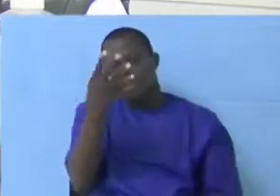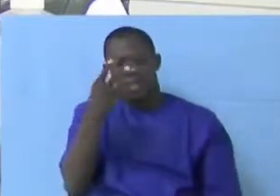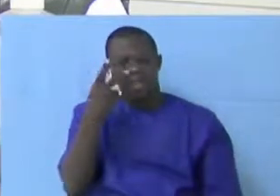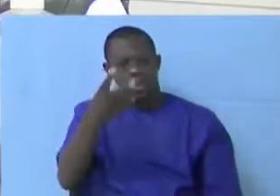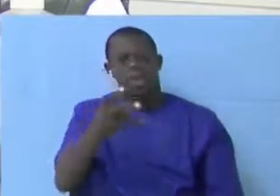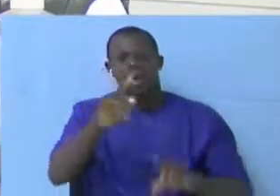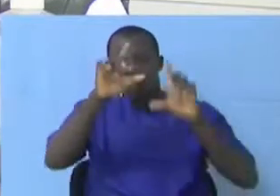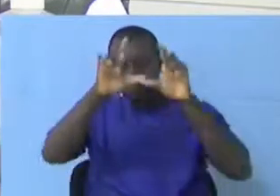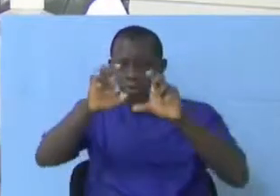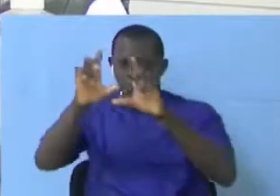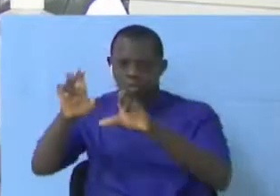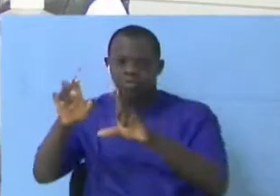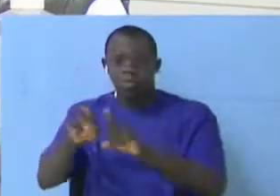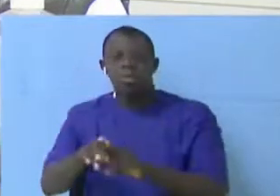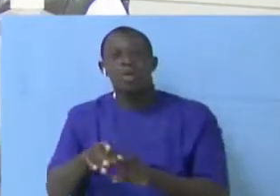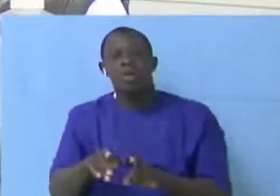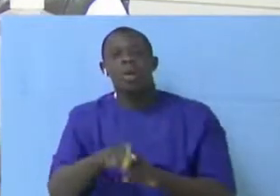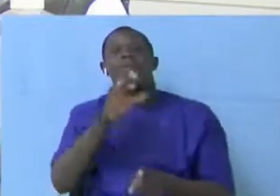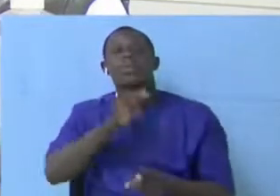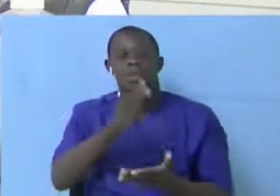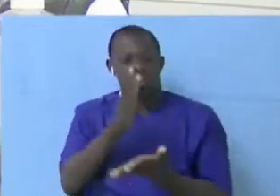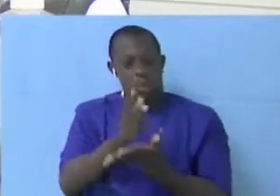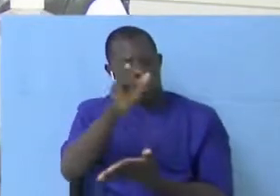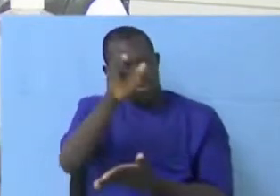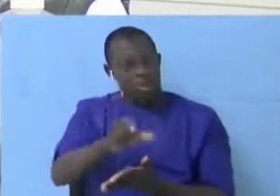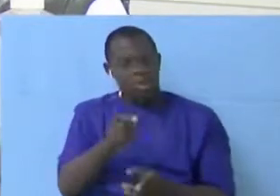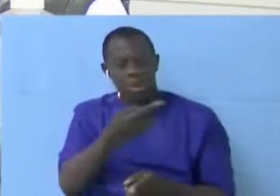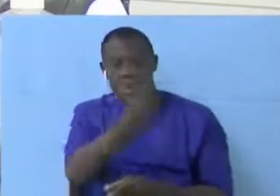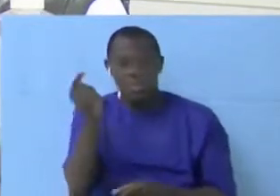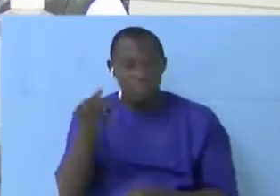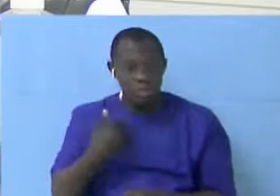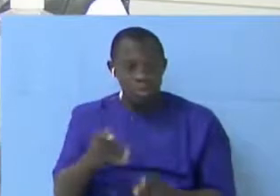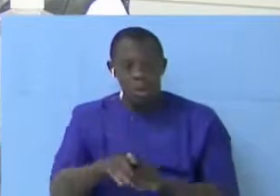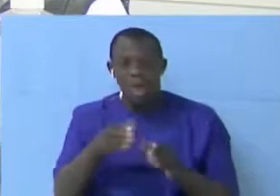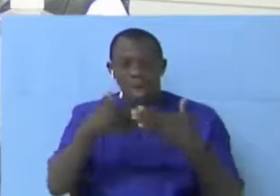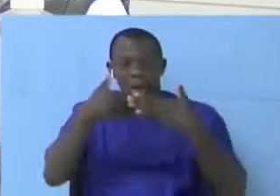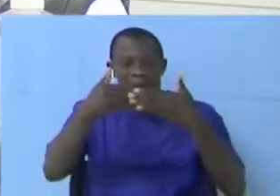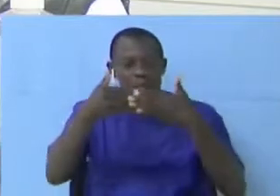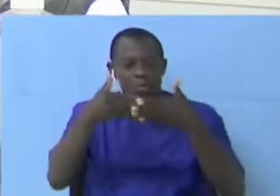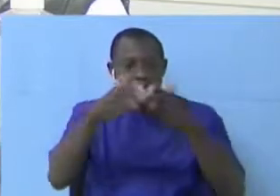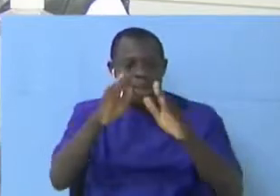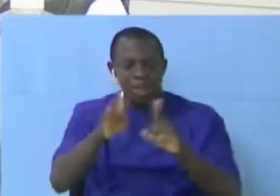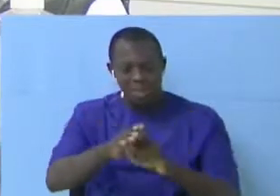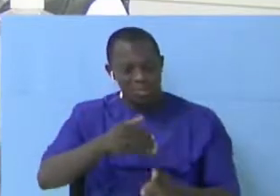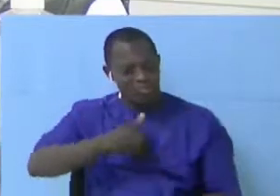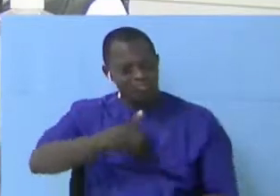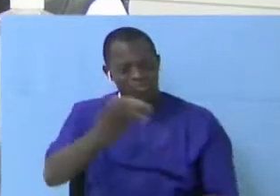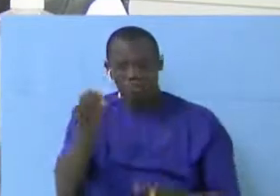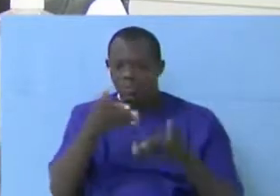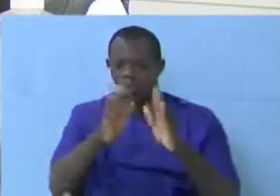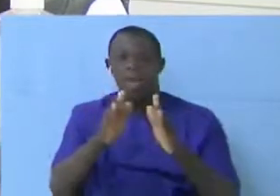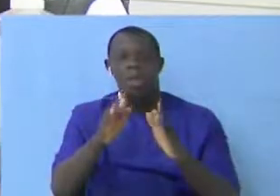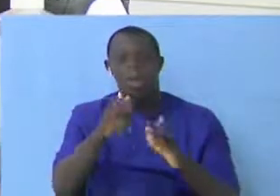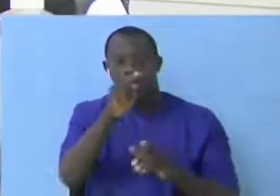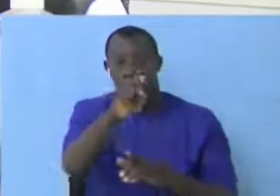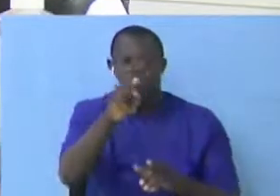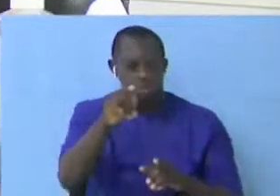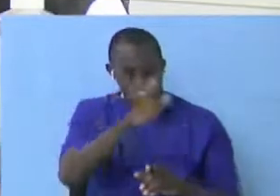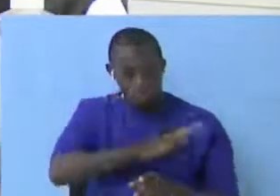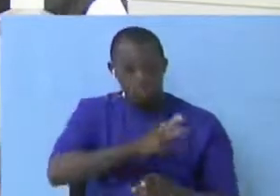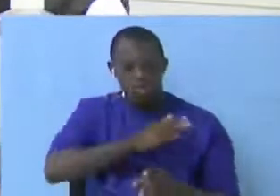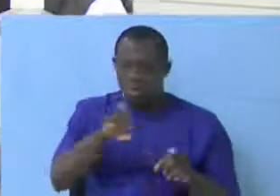They acted in a barbaric manner, isn't it? Yes. You also acted in a barbaric manner. Of course, barbaric